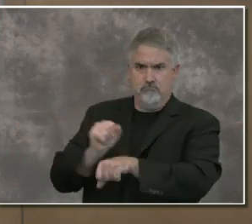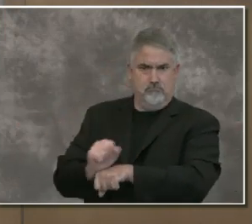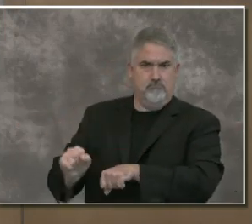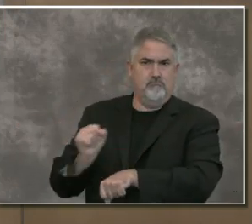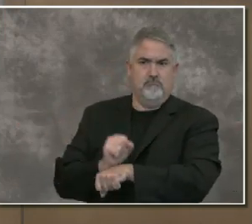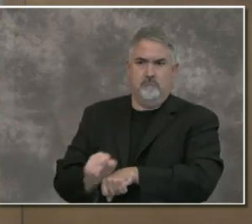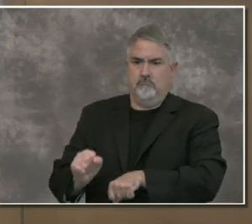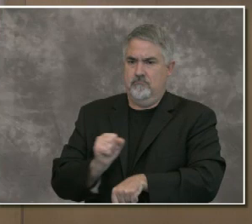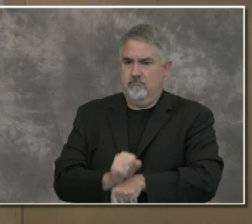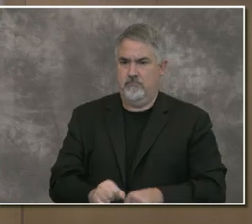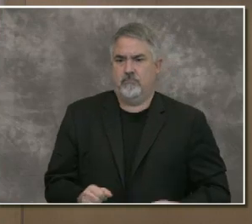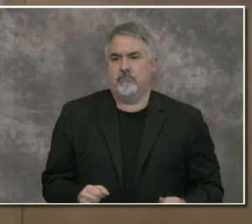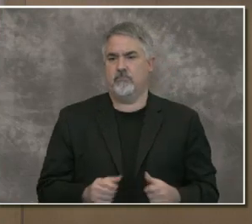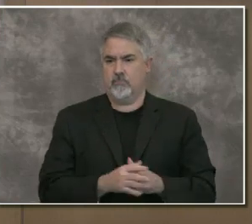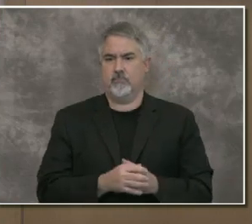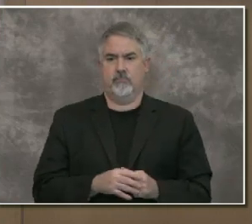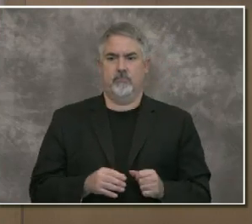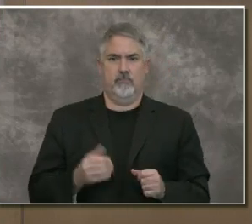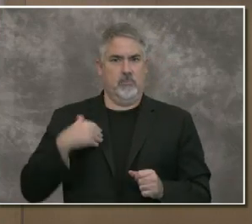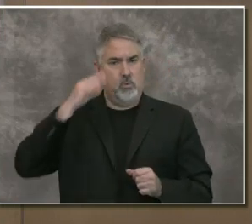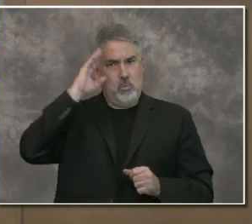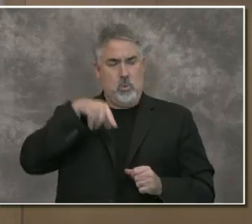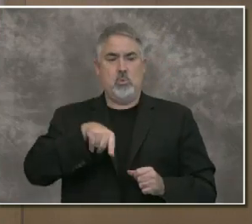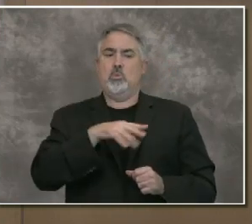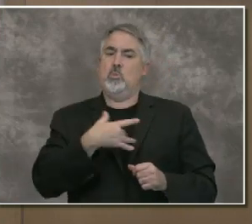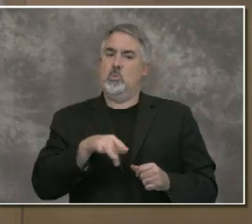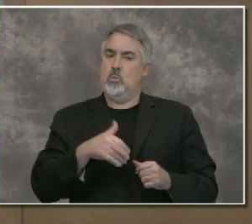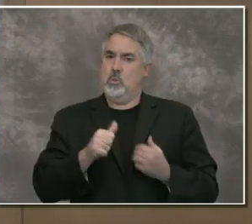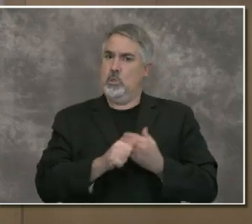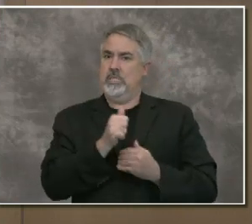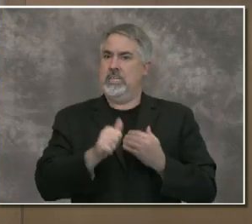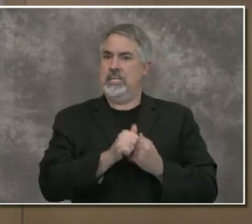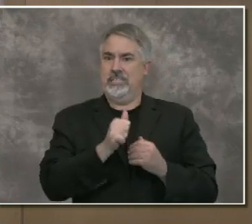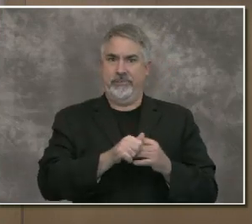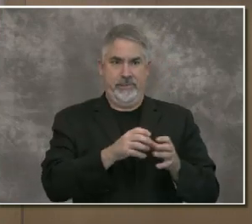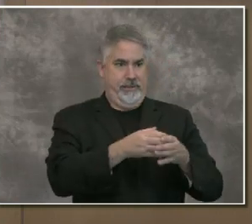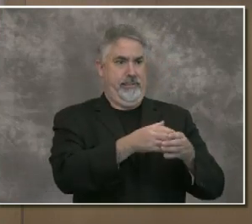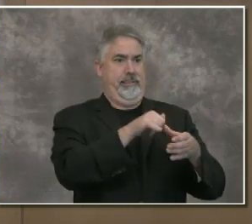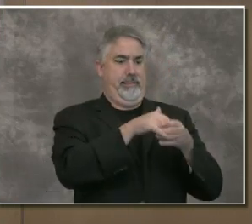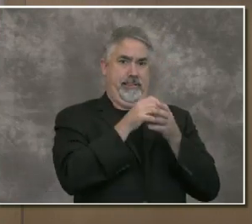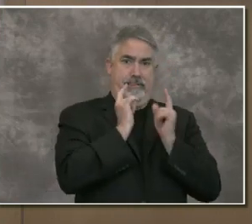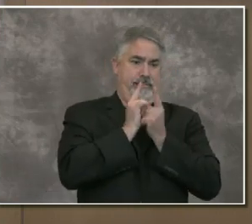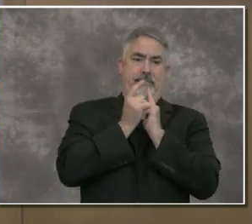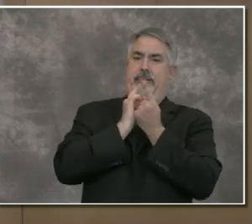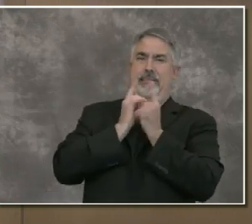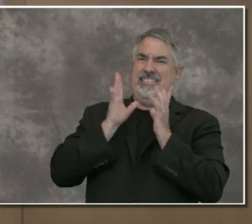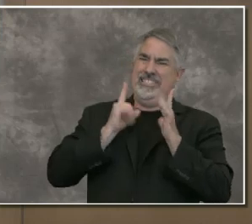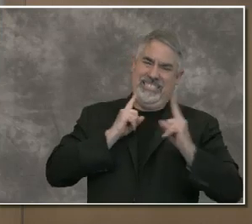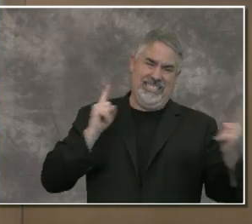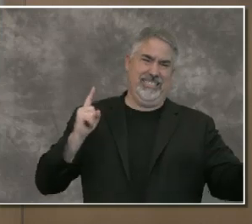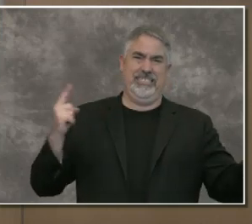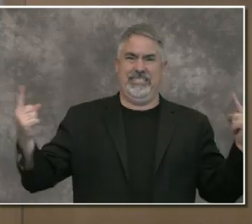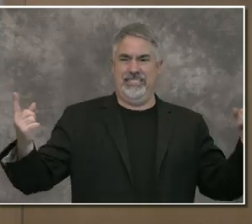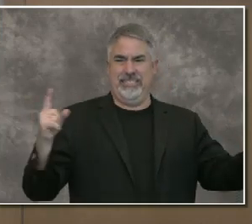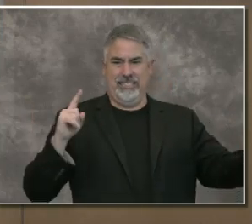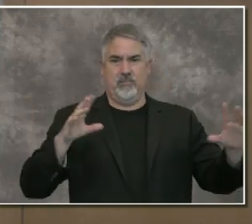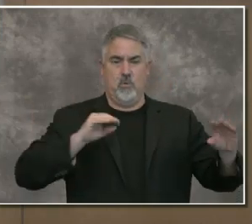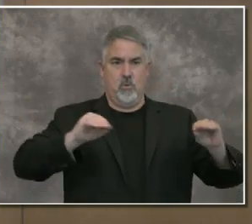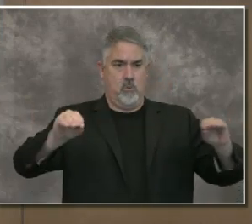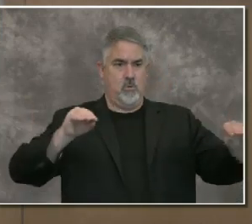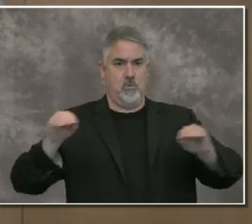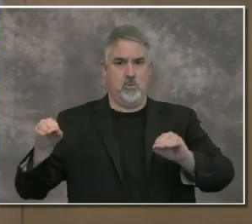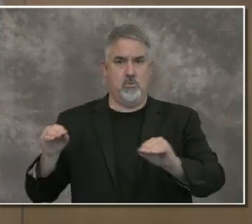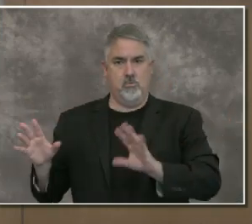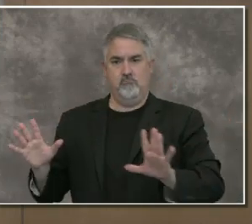aware of the danger to folks who are in congregate care settings, to the danger to folks who have underlying health conditions, to the danger to